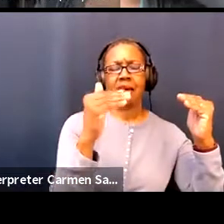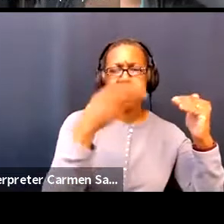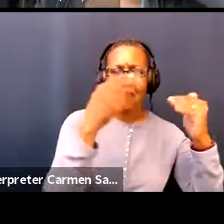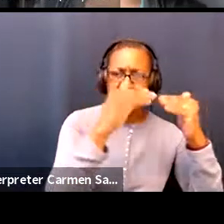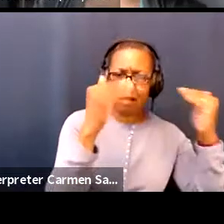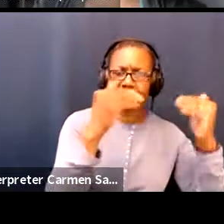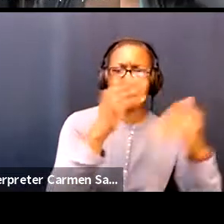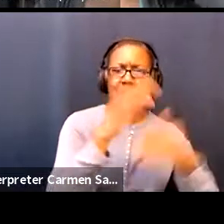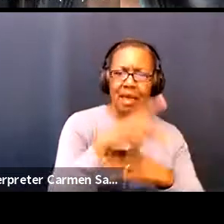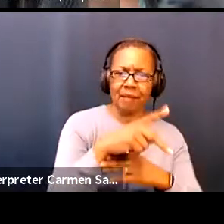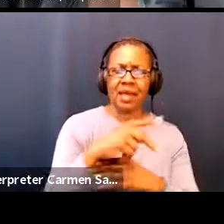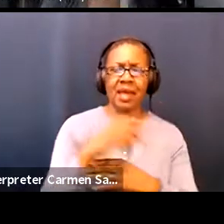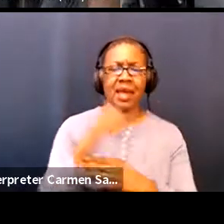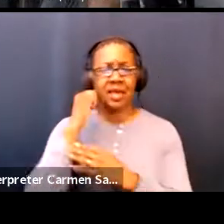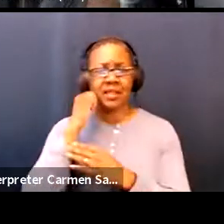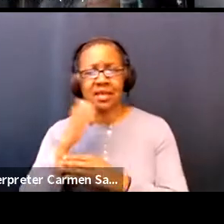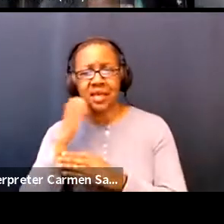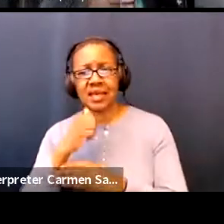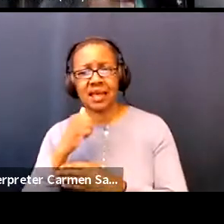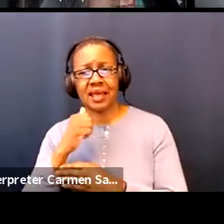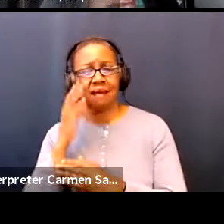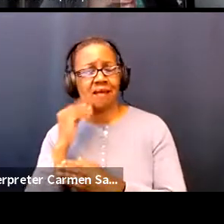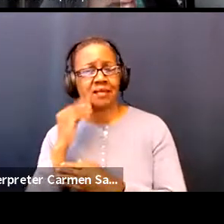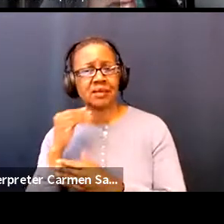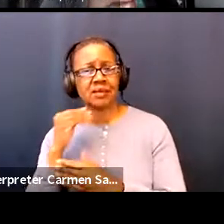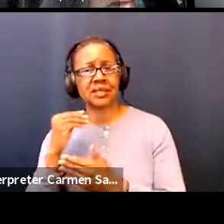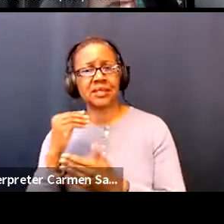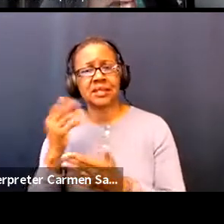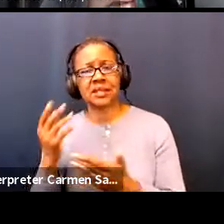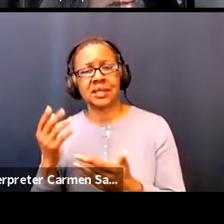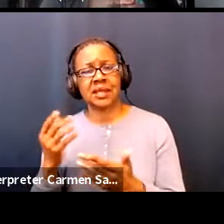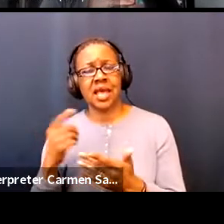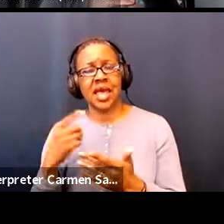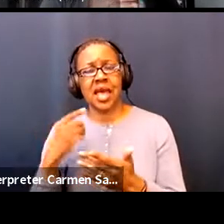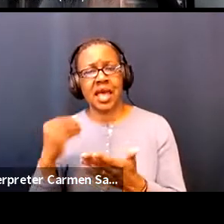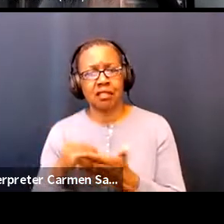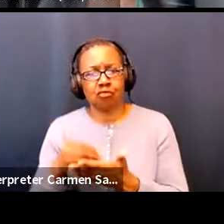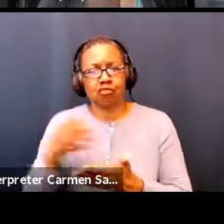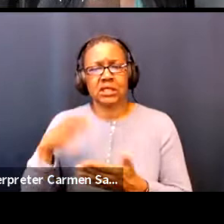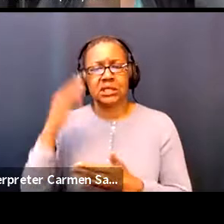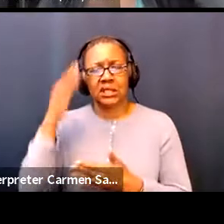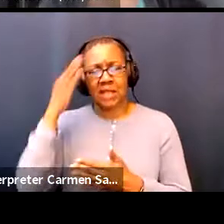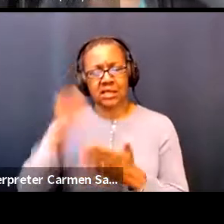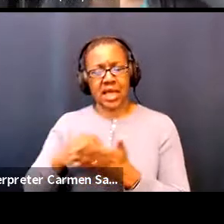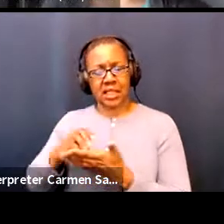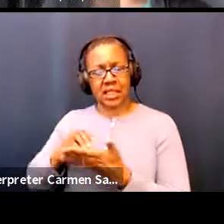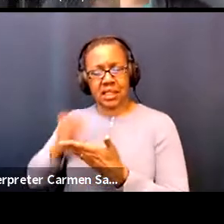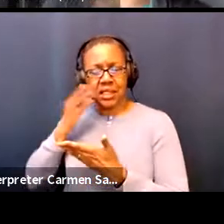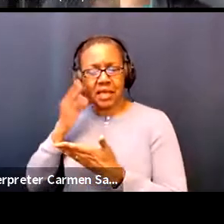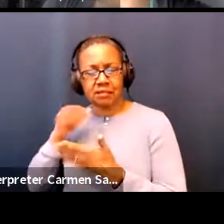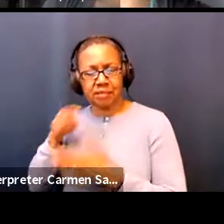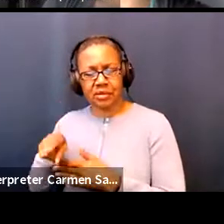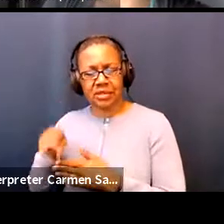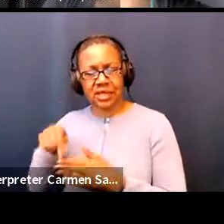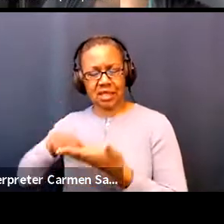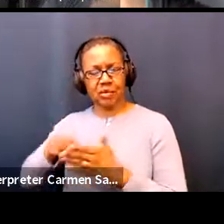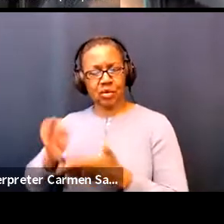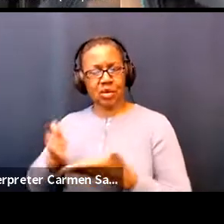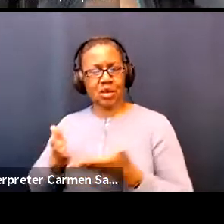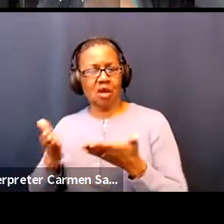day-to-day experiences on the ground and the rich knowledge that those experiences within the community